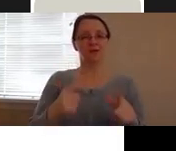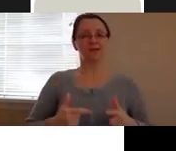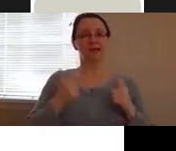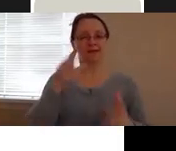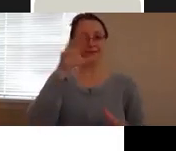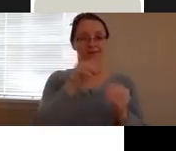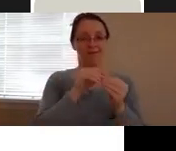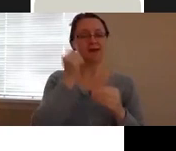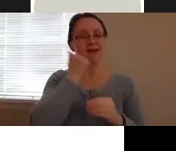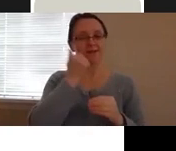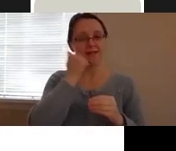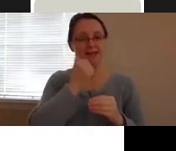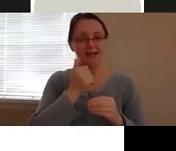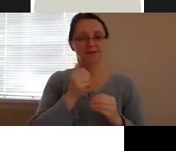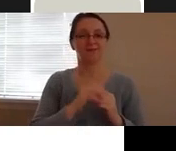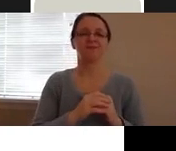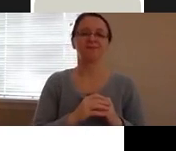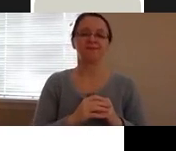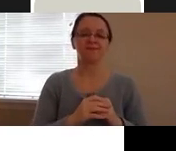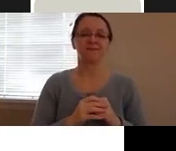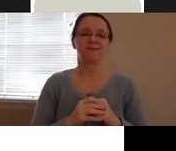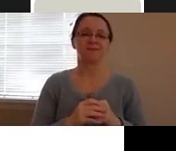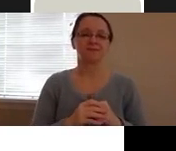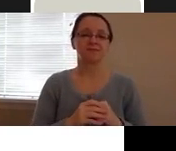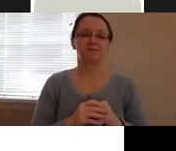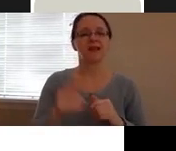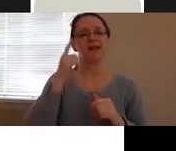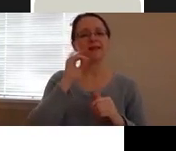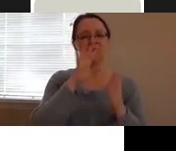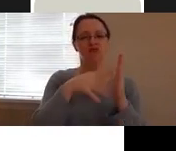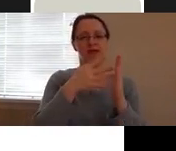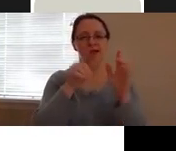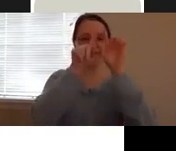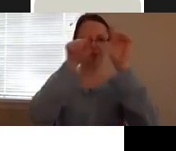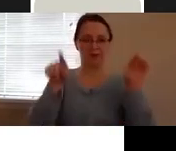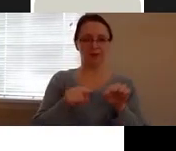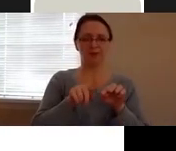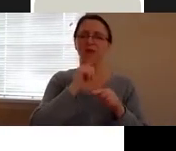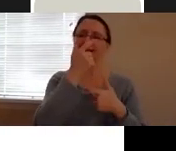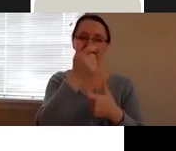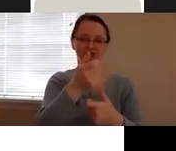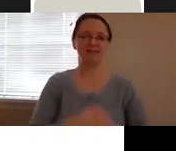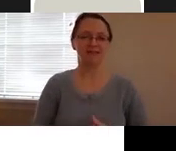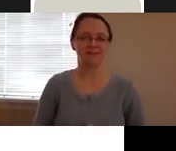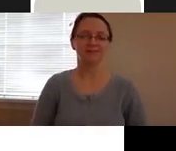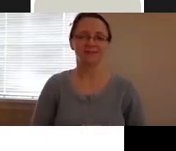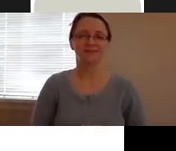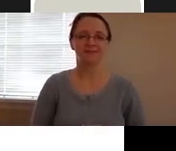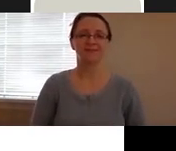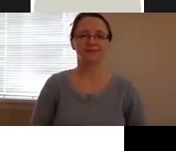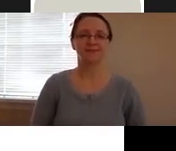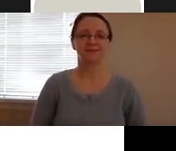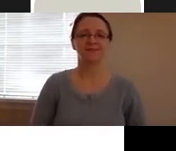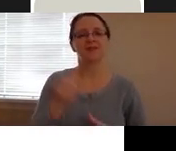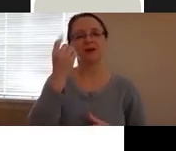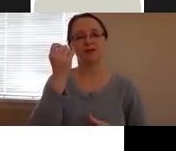and the other Parkinson patient in our study. So I think this graph actually is very interesting, and to understand what you